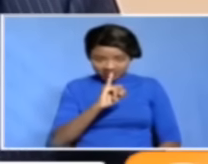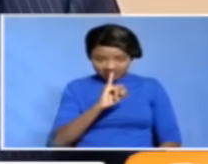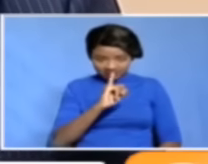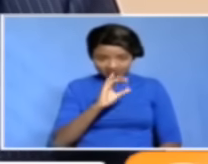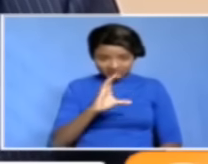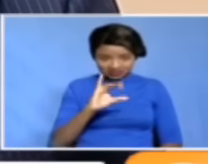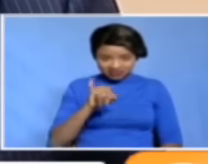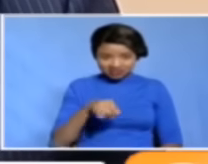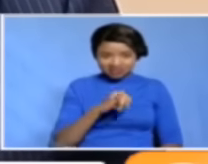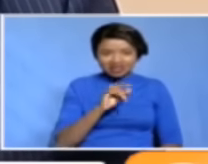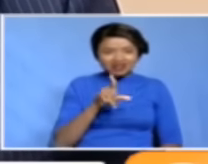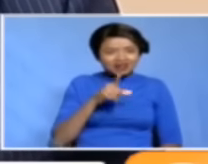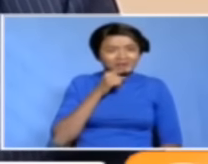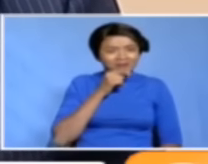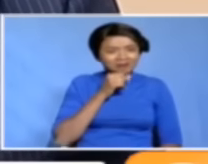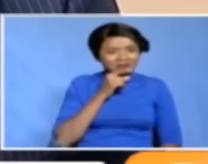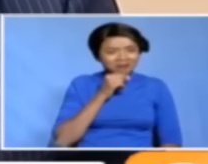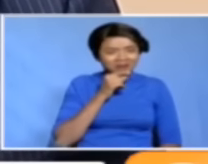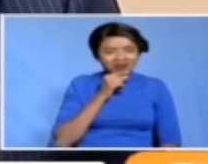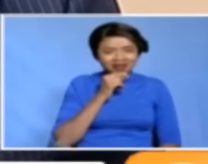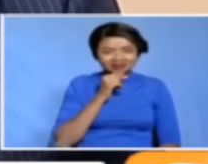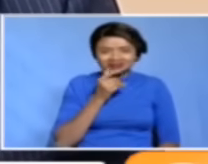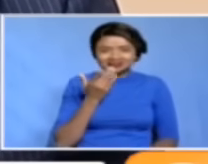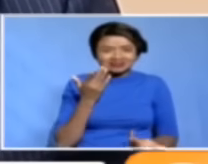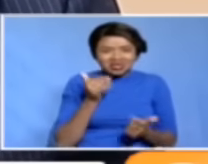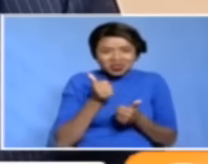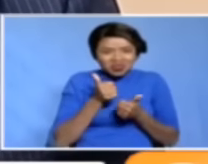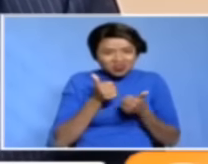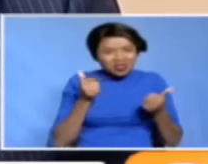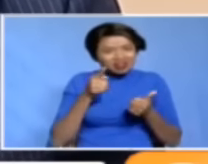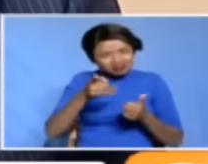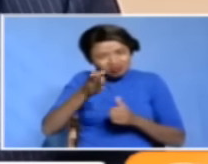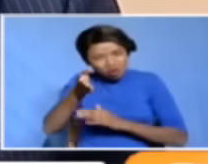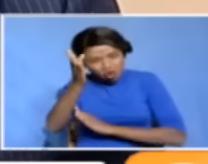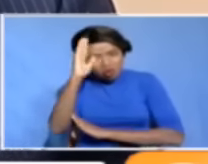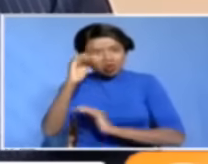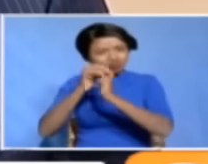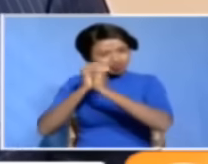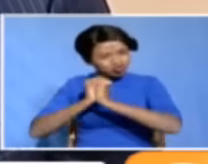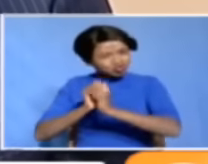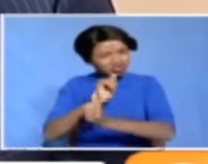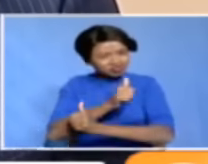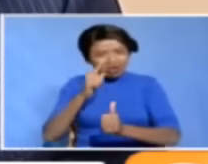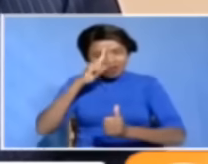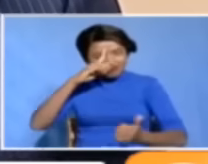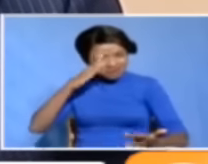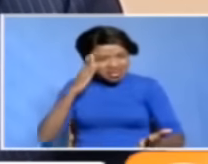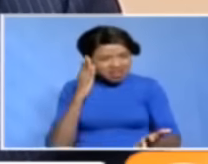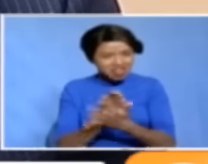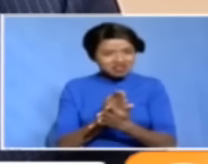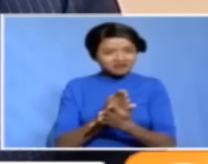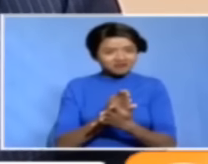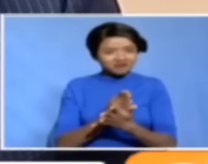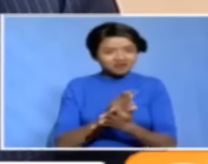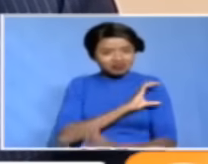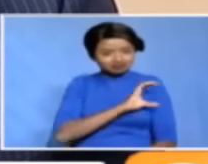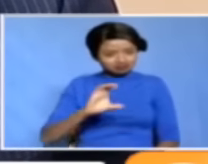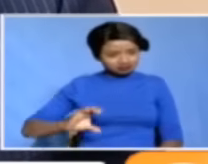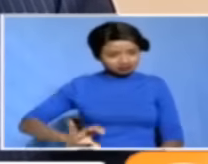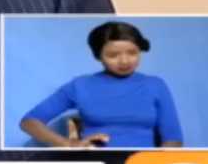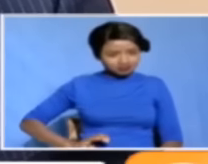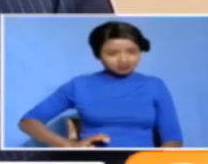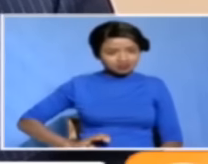is a man who is very diligent. He is a man of God. And he believes in even the sect he believes in Christianity, the